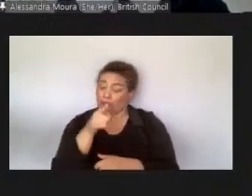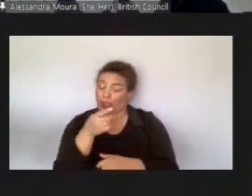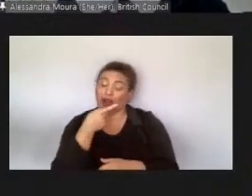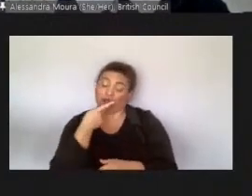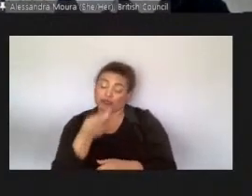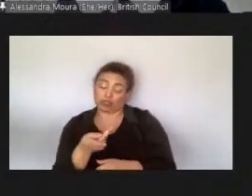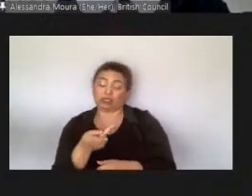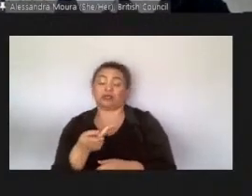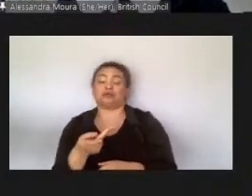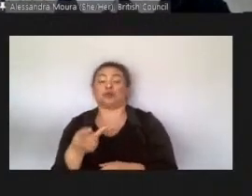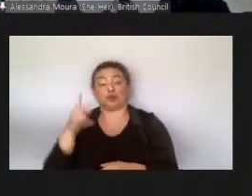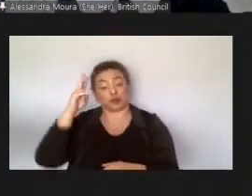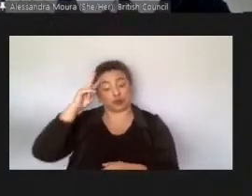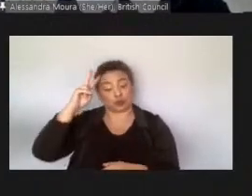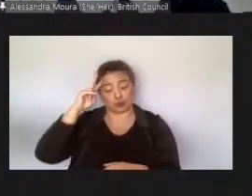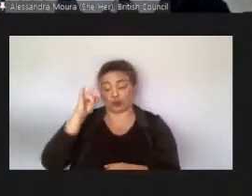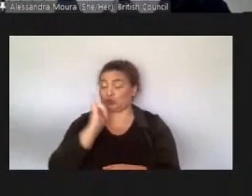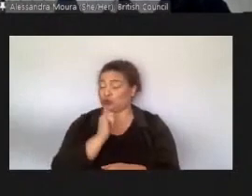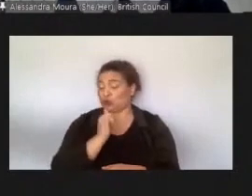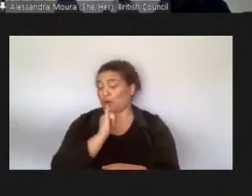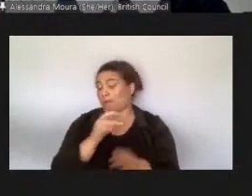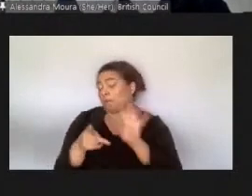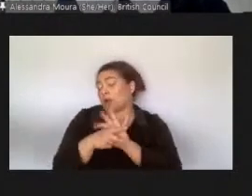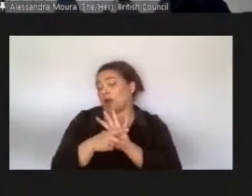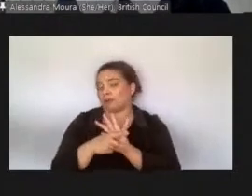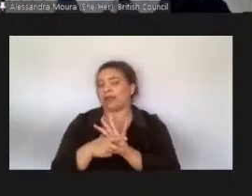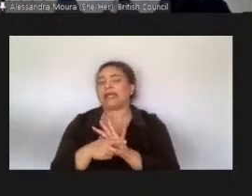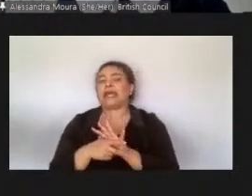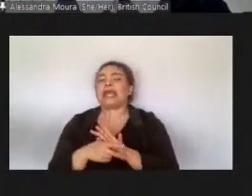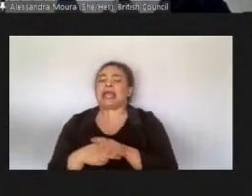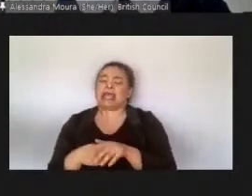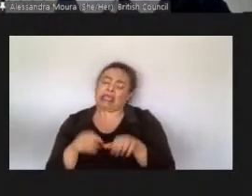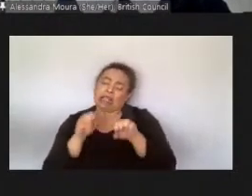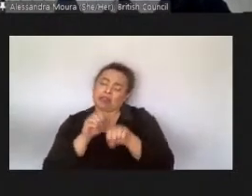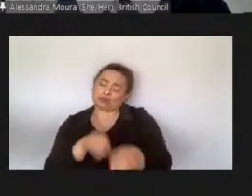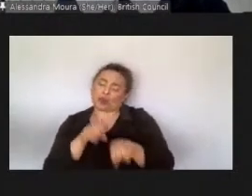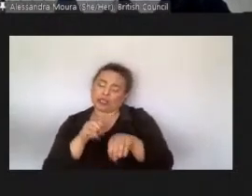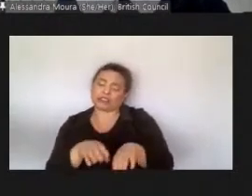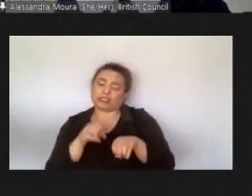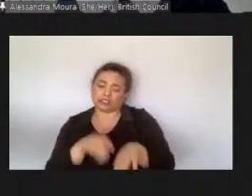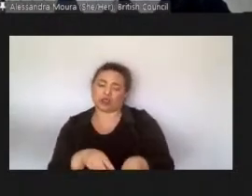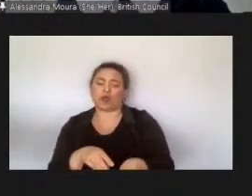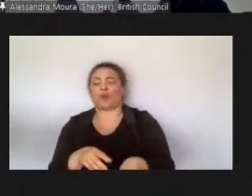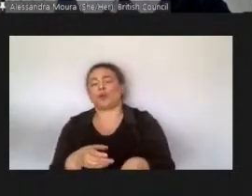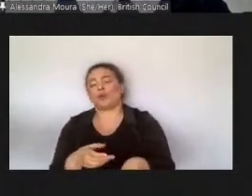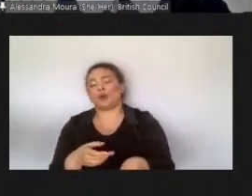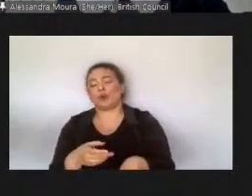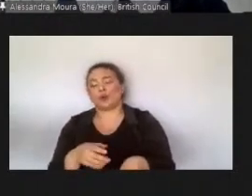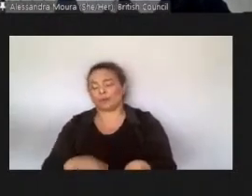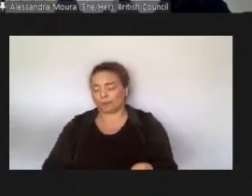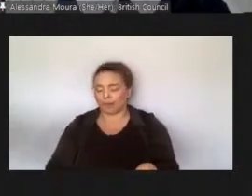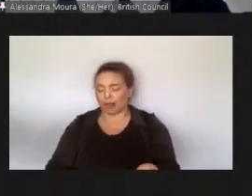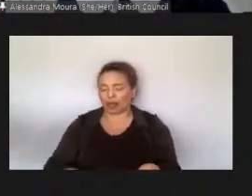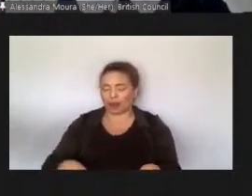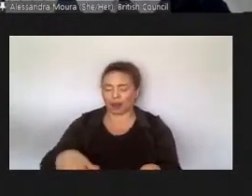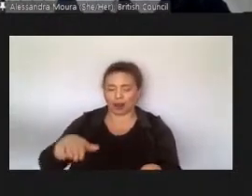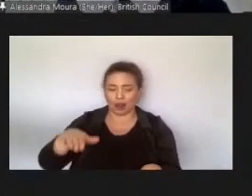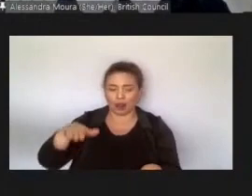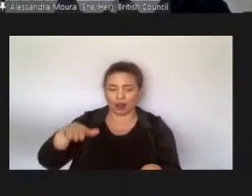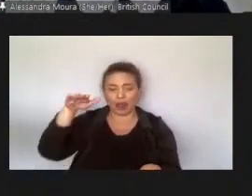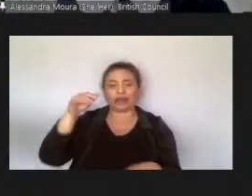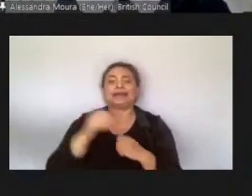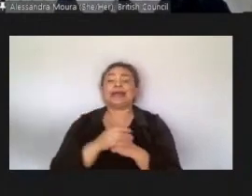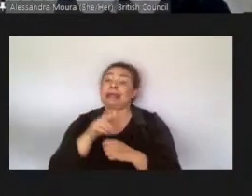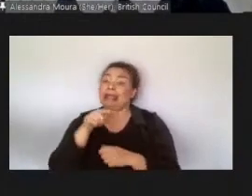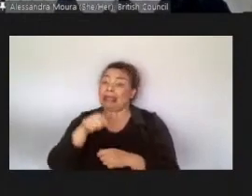and she's reflecting on what she's learned and some of the changes she's made through the teaching due to not only taking the